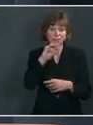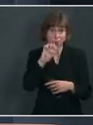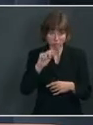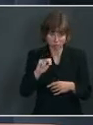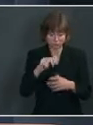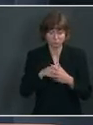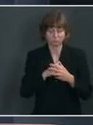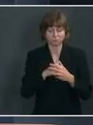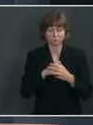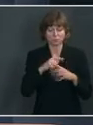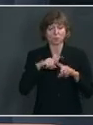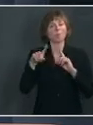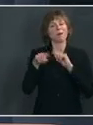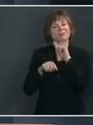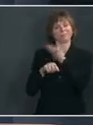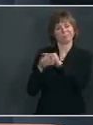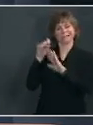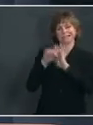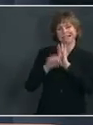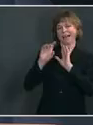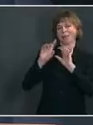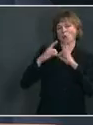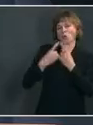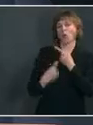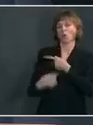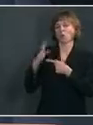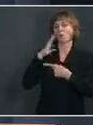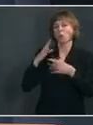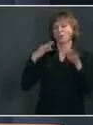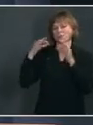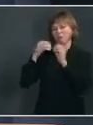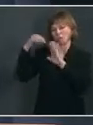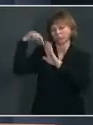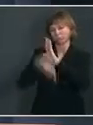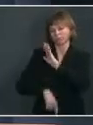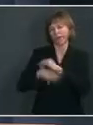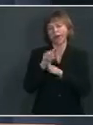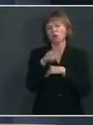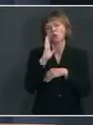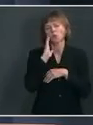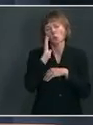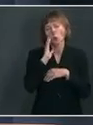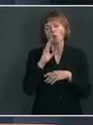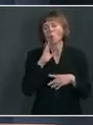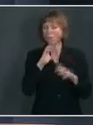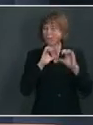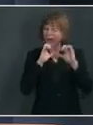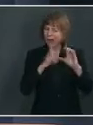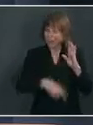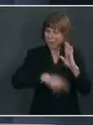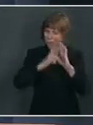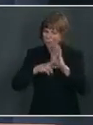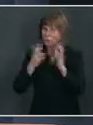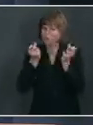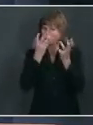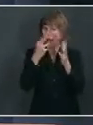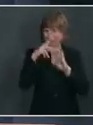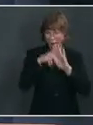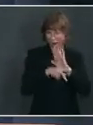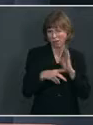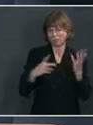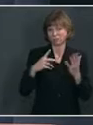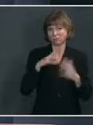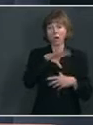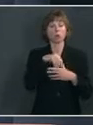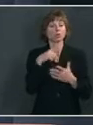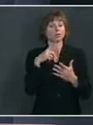But state will be able to speak to it in greater detail. And as you also noted, there's going to be an ongoing review of a range of policies, including what our engagement